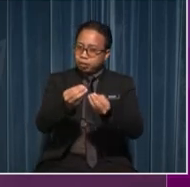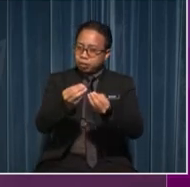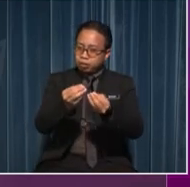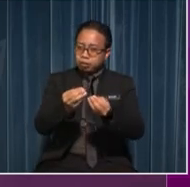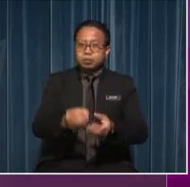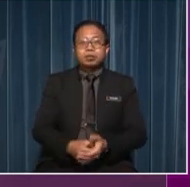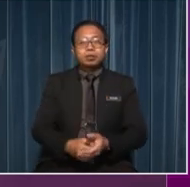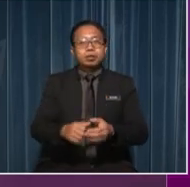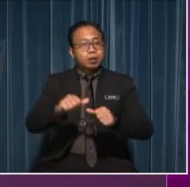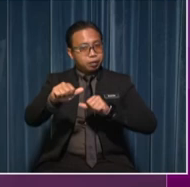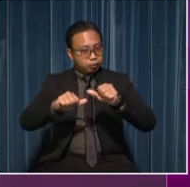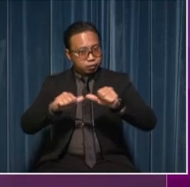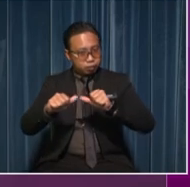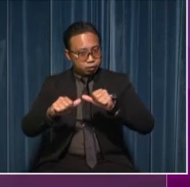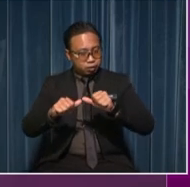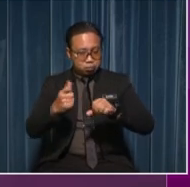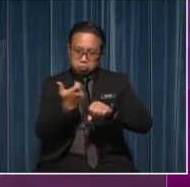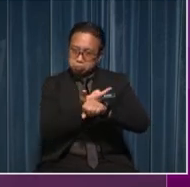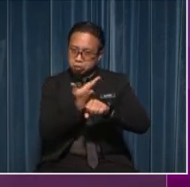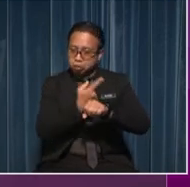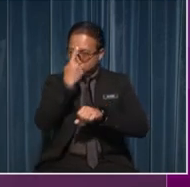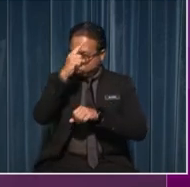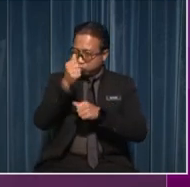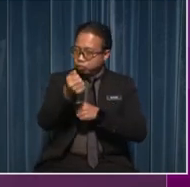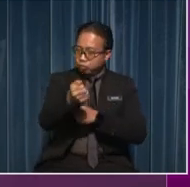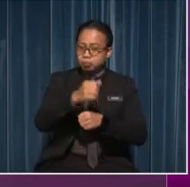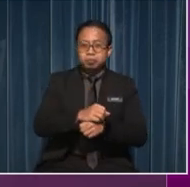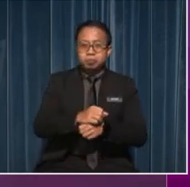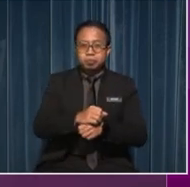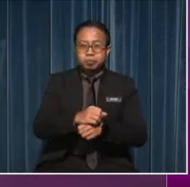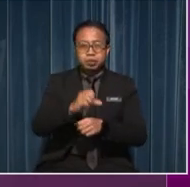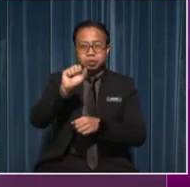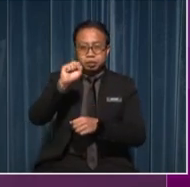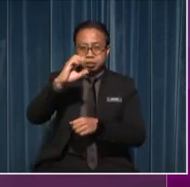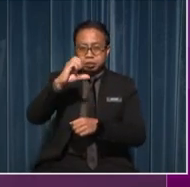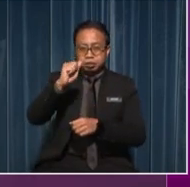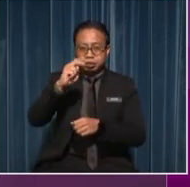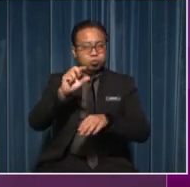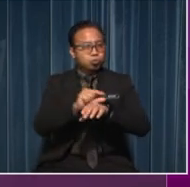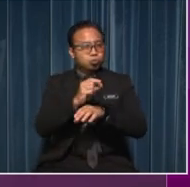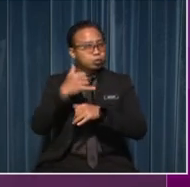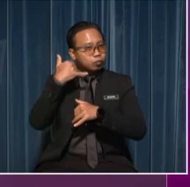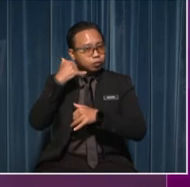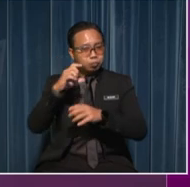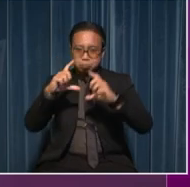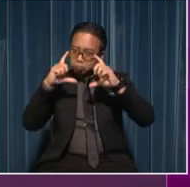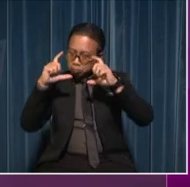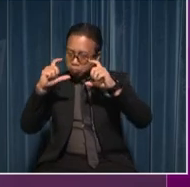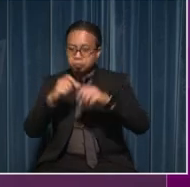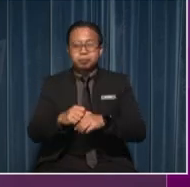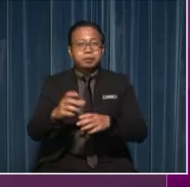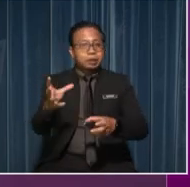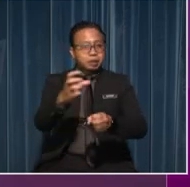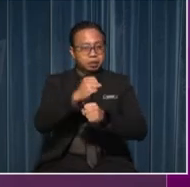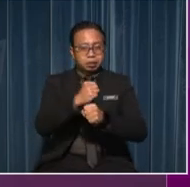some additional exercises for you. Please scan the QR code as shown on screen to get